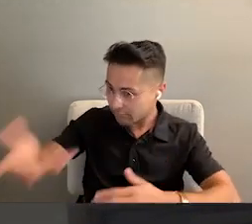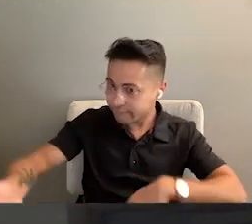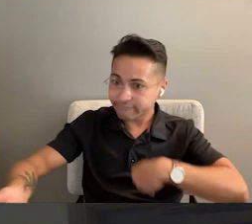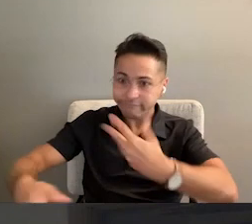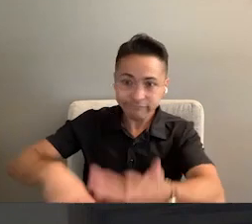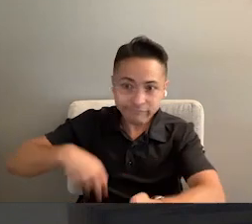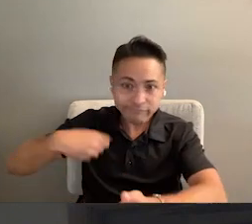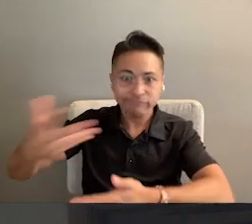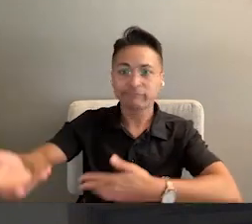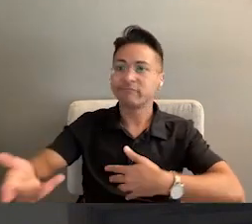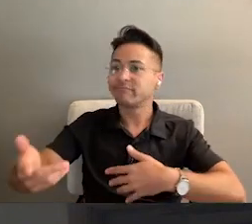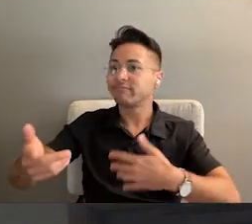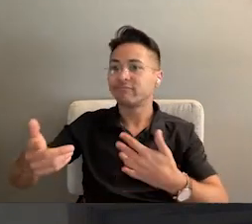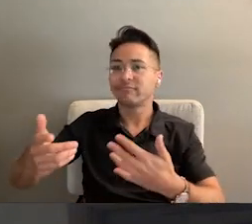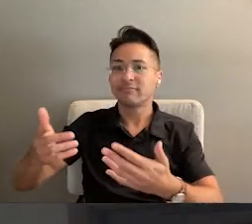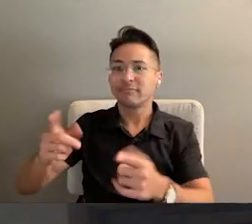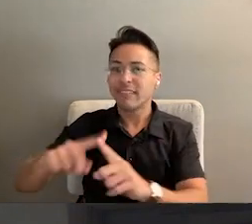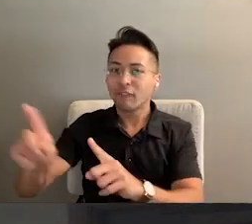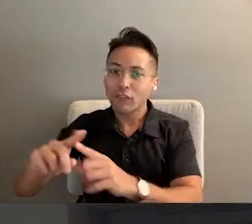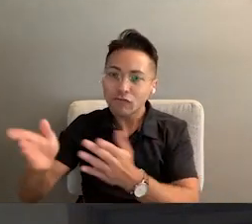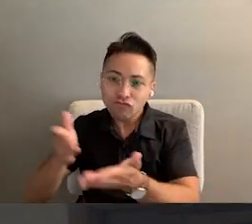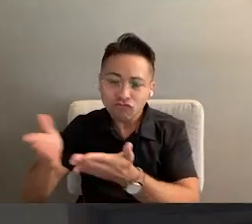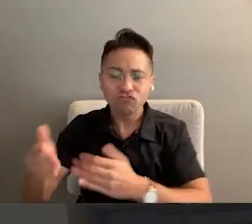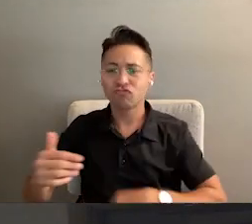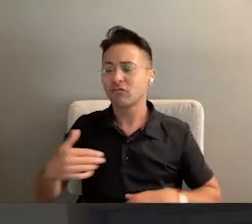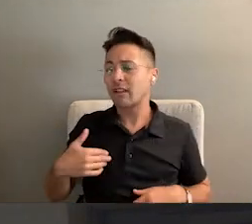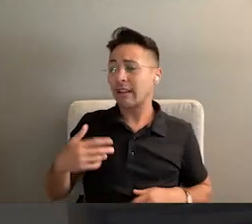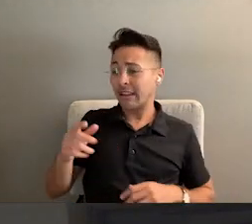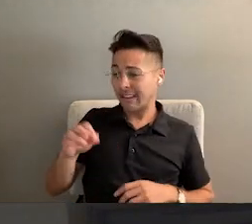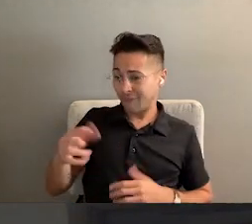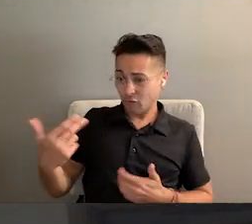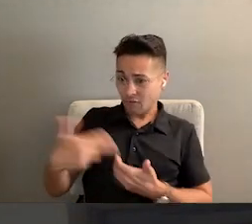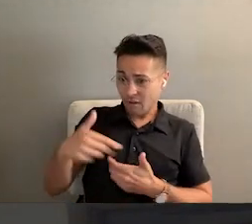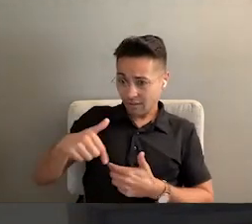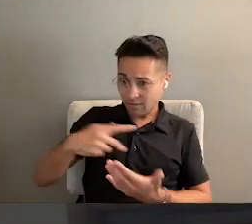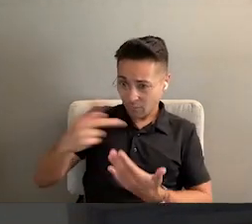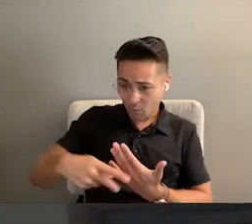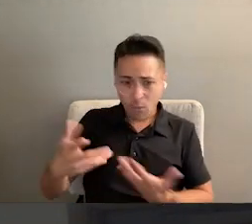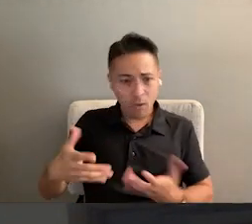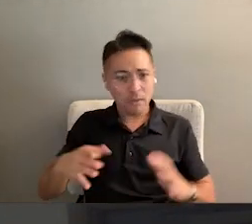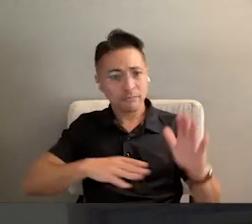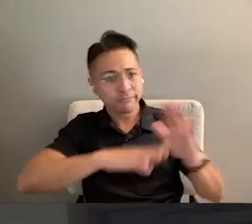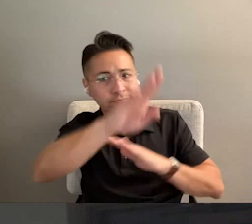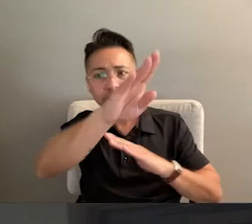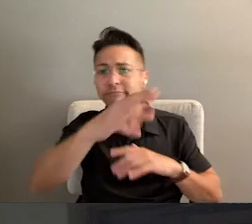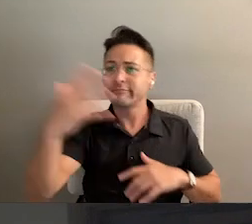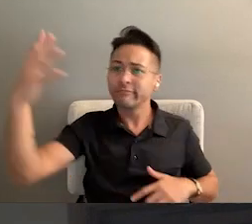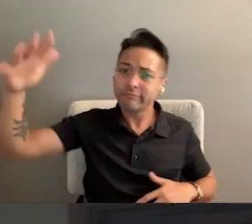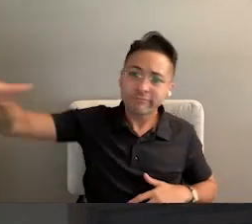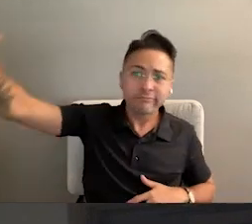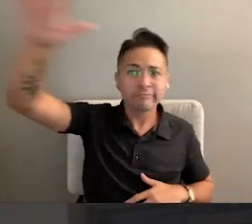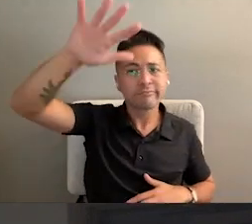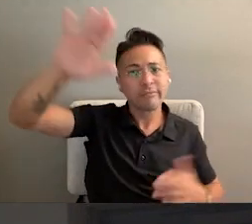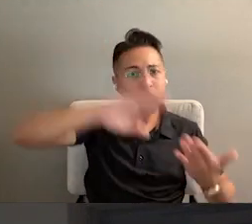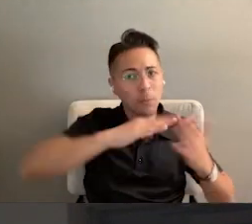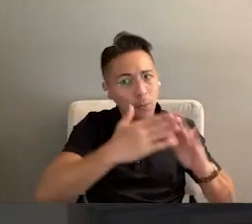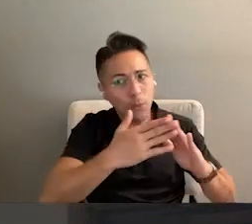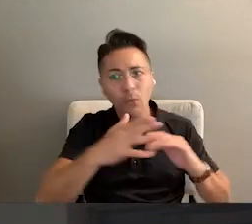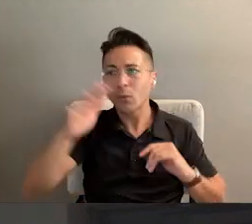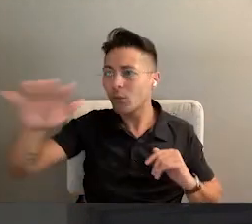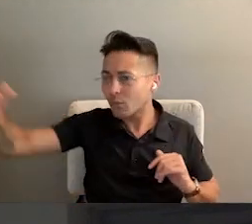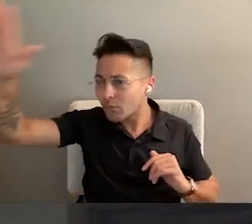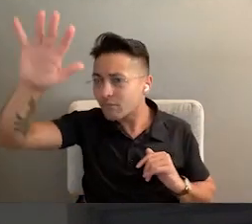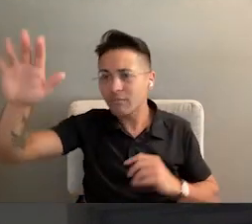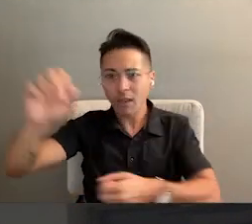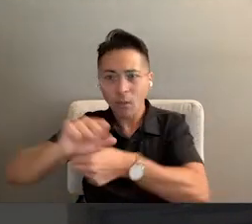the quality of their lives, of their services. We want people on this program to thrive in the